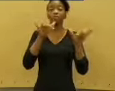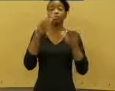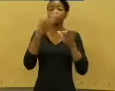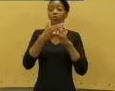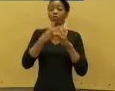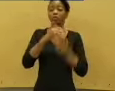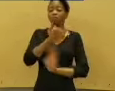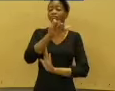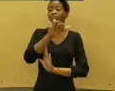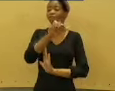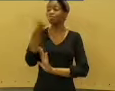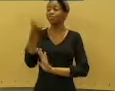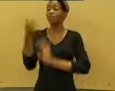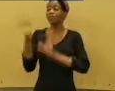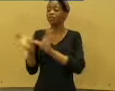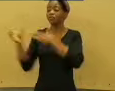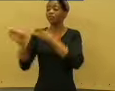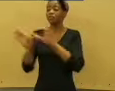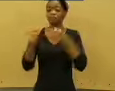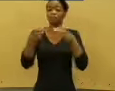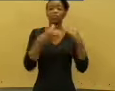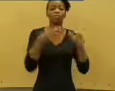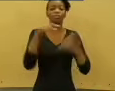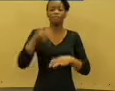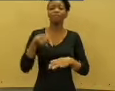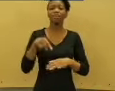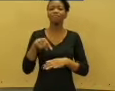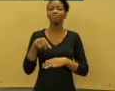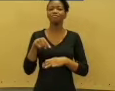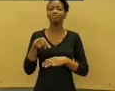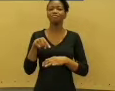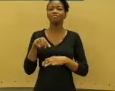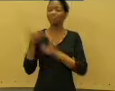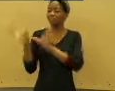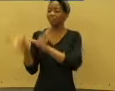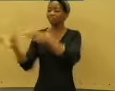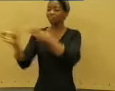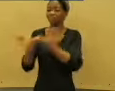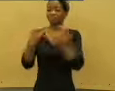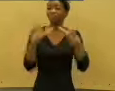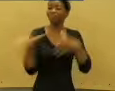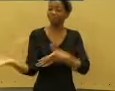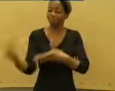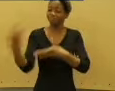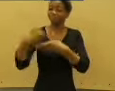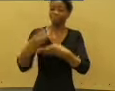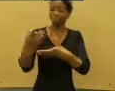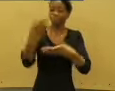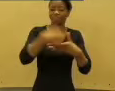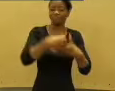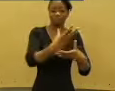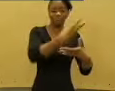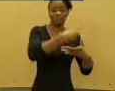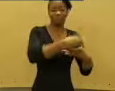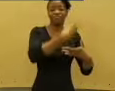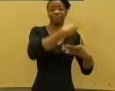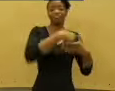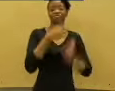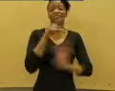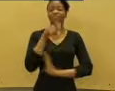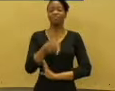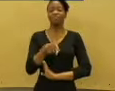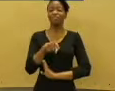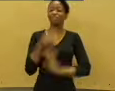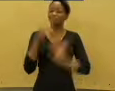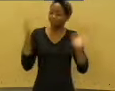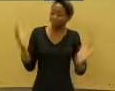other aims, other initiatives on campus. Why are they not trying to find ways to better promote and better